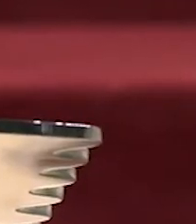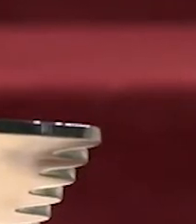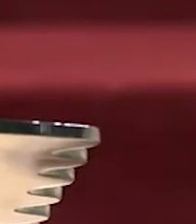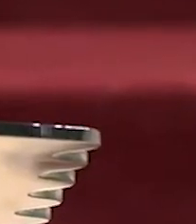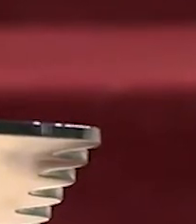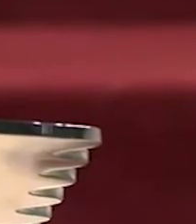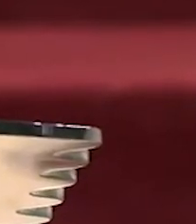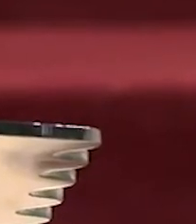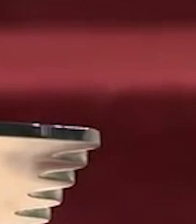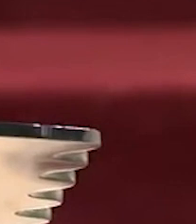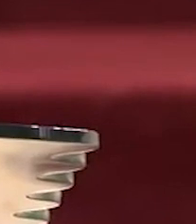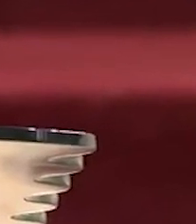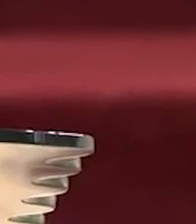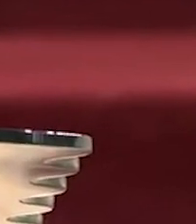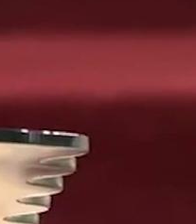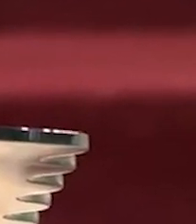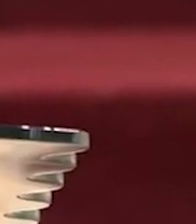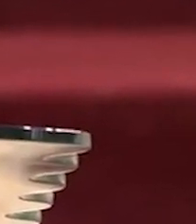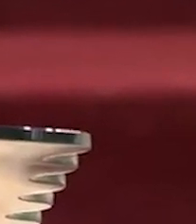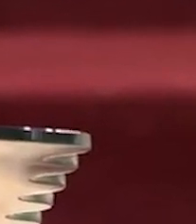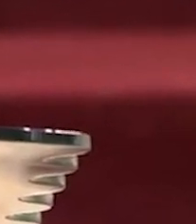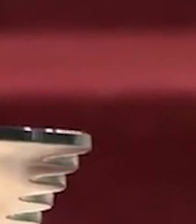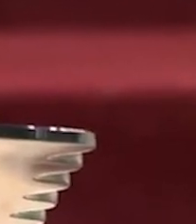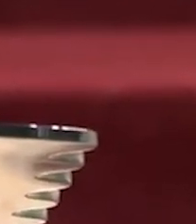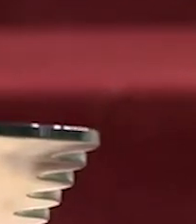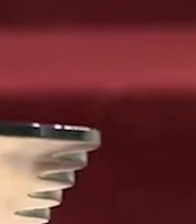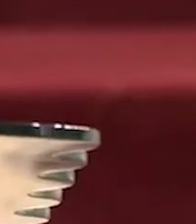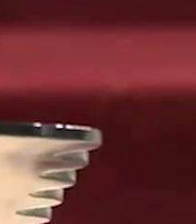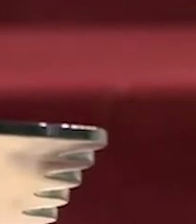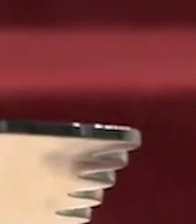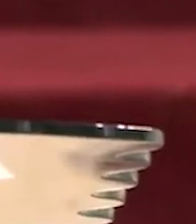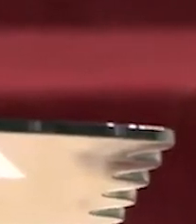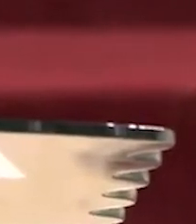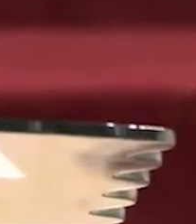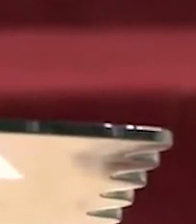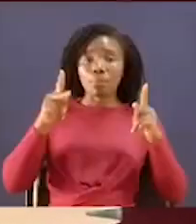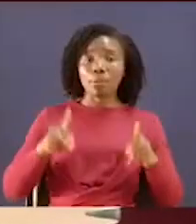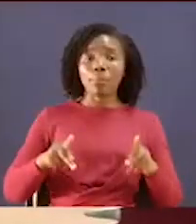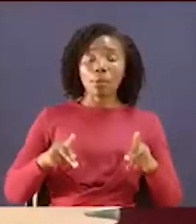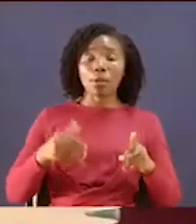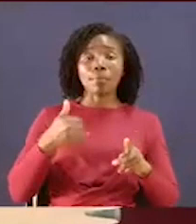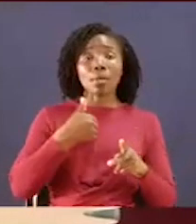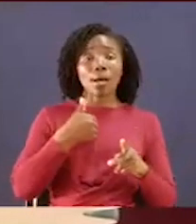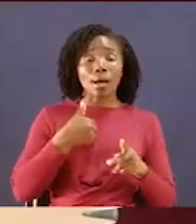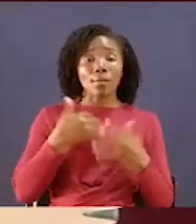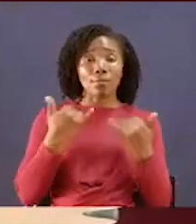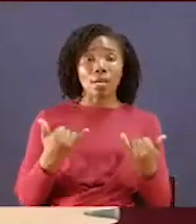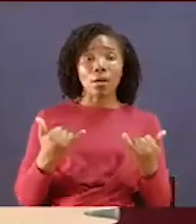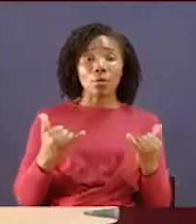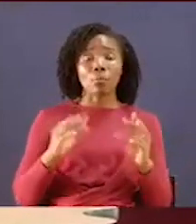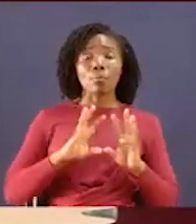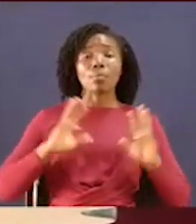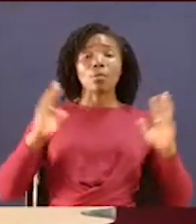Bureau of Statistics and places like this ones, just so that you know that we have people around. Right now, the world